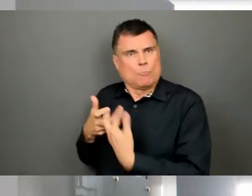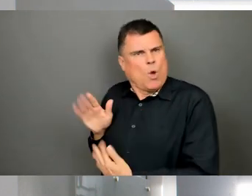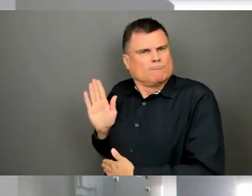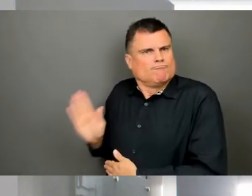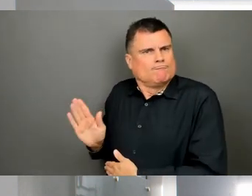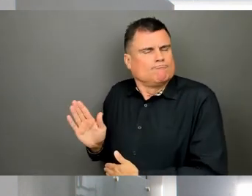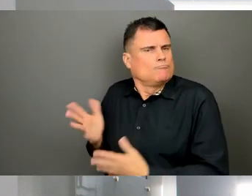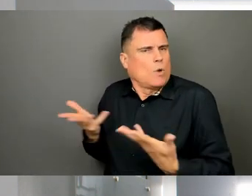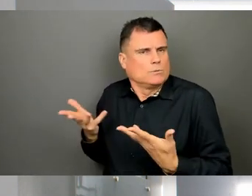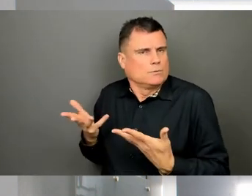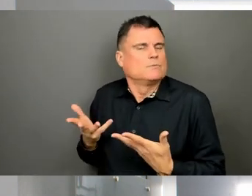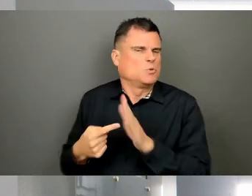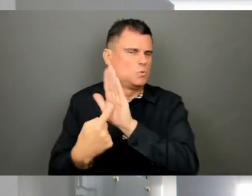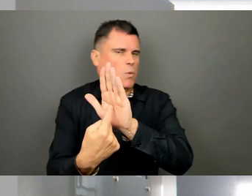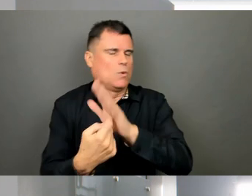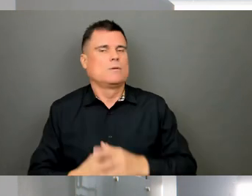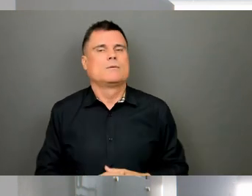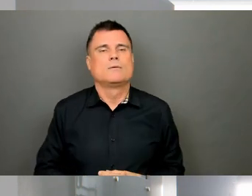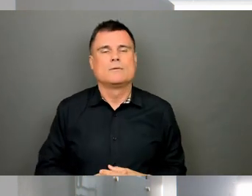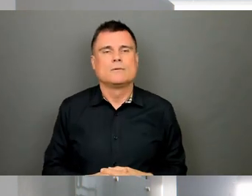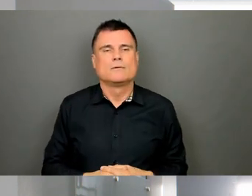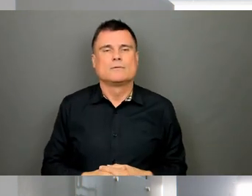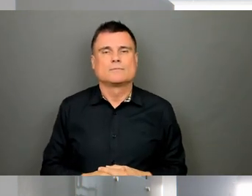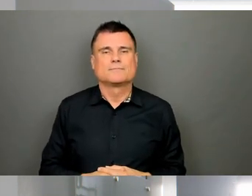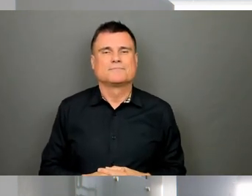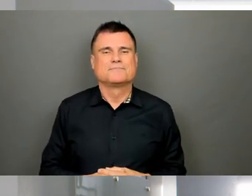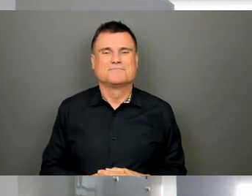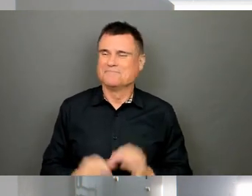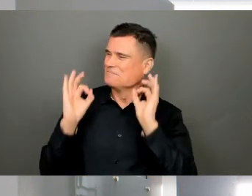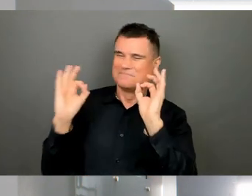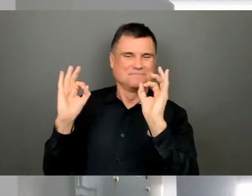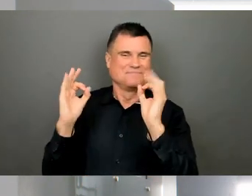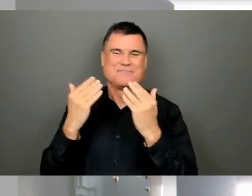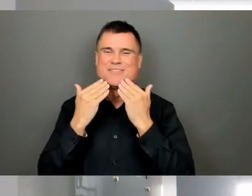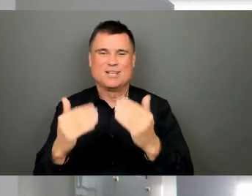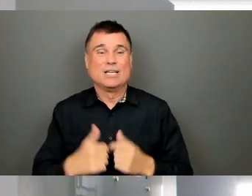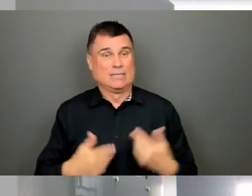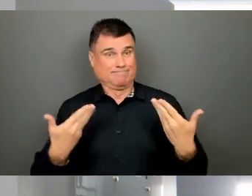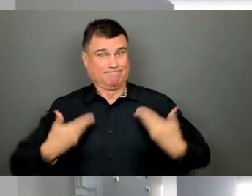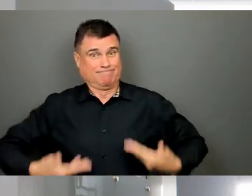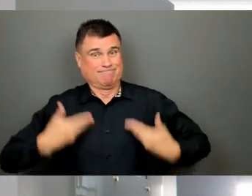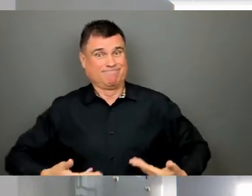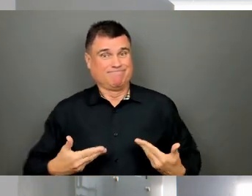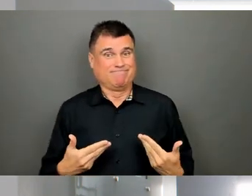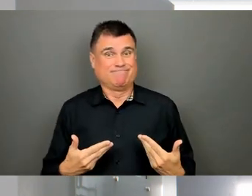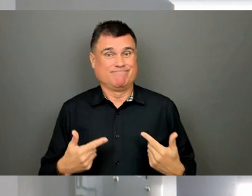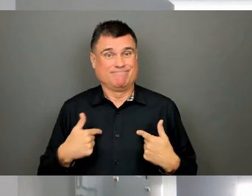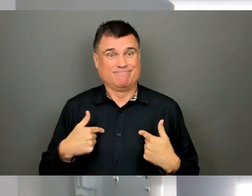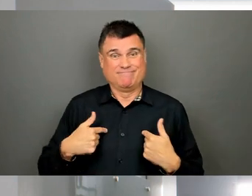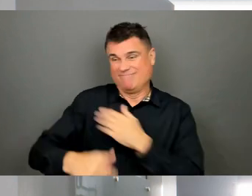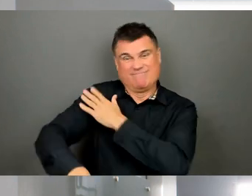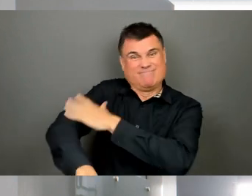you can do not doing the fist. So Harmony, if you want to take over. Thanks, Kelly. All right. So I